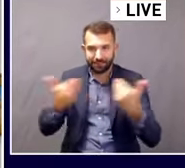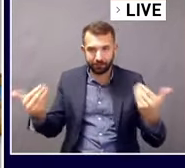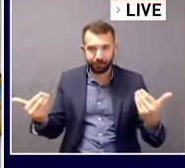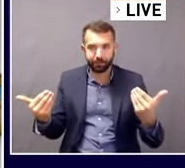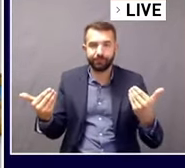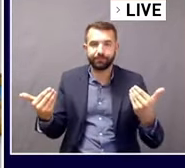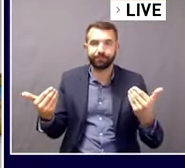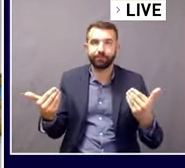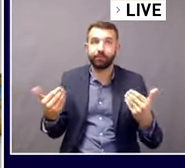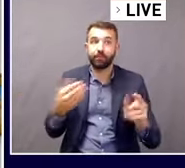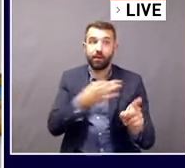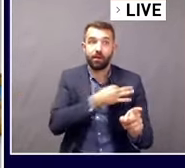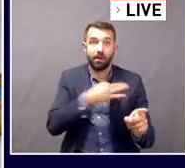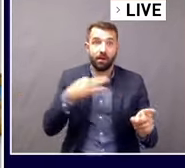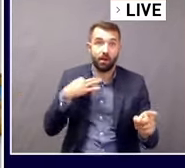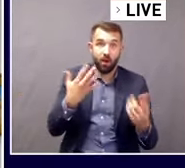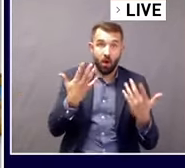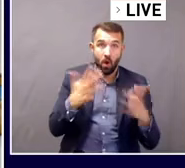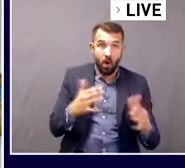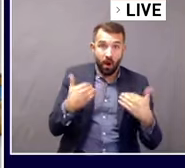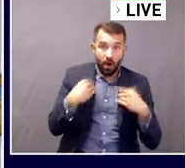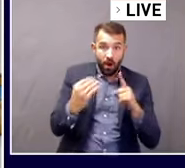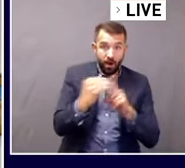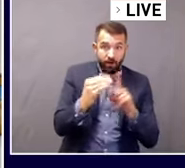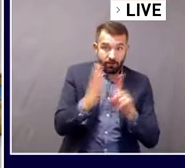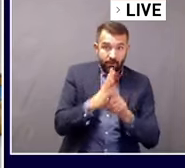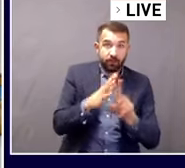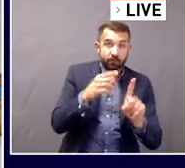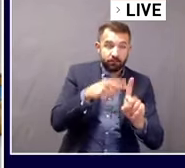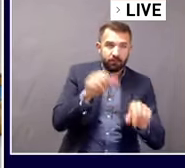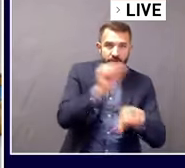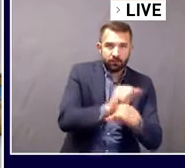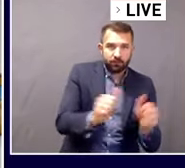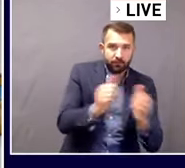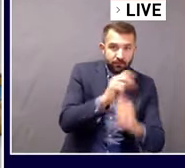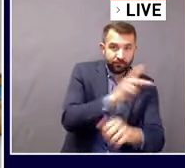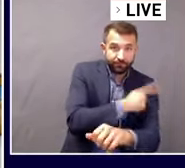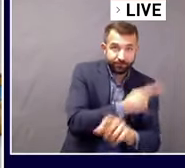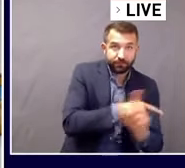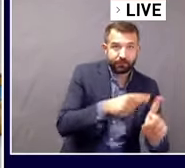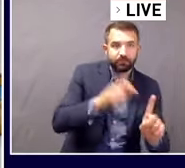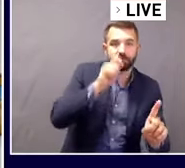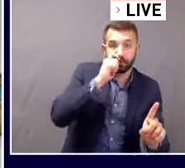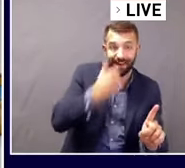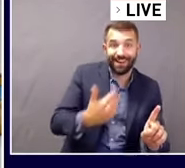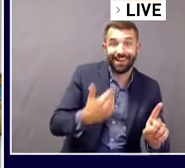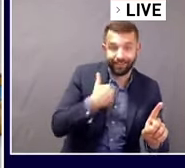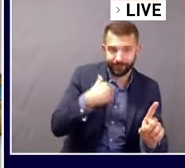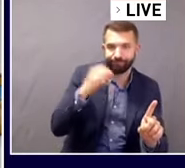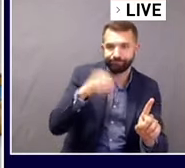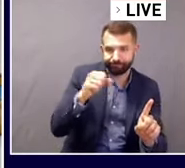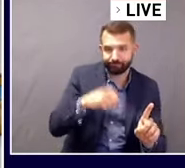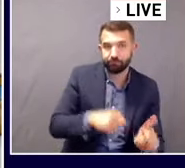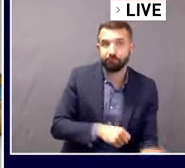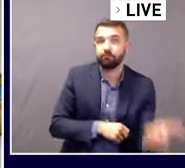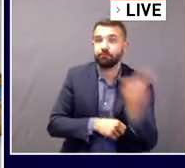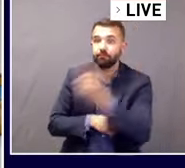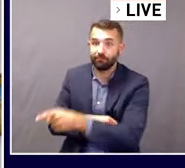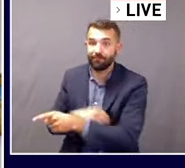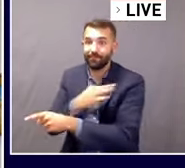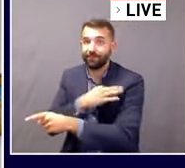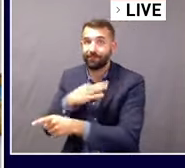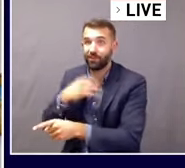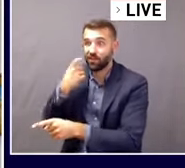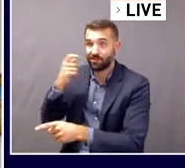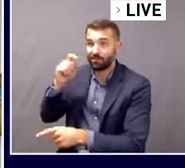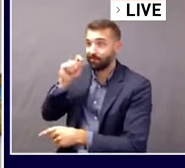work with patients who are positive, and staff who have not been exposed work with patients who are not positive or who have tested